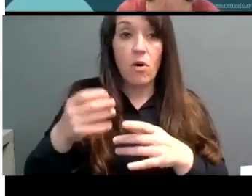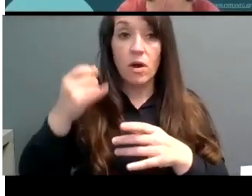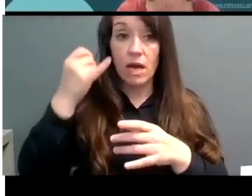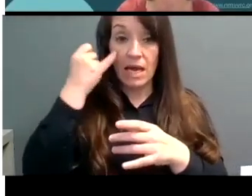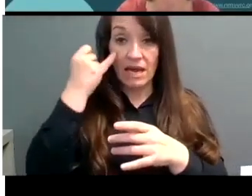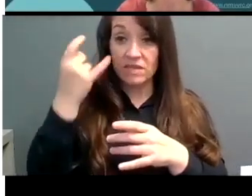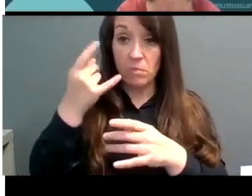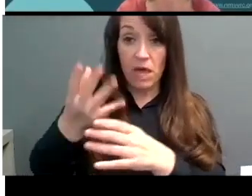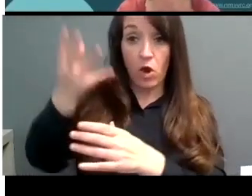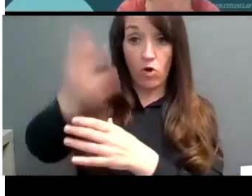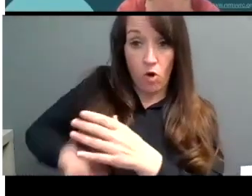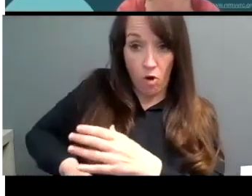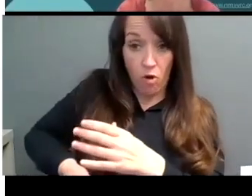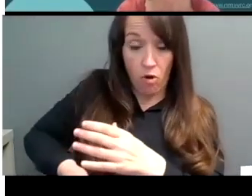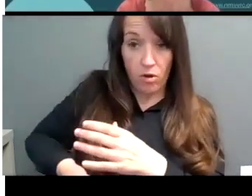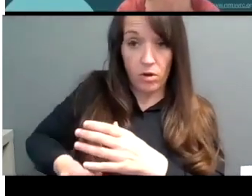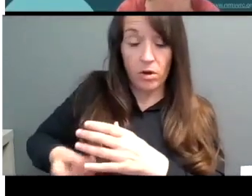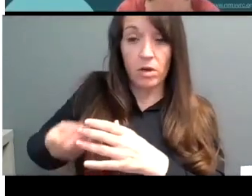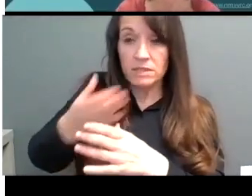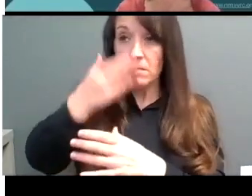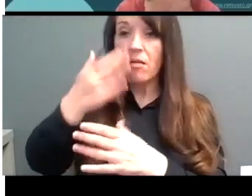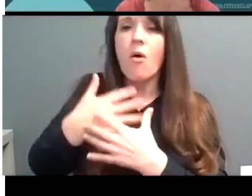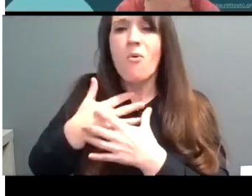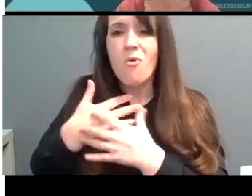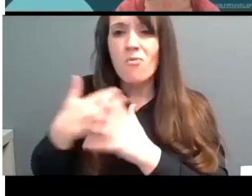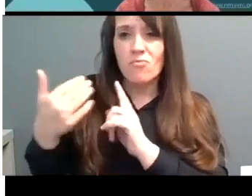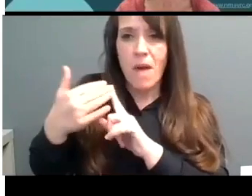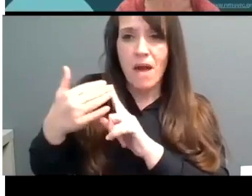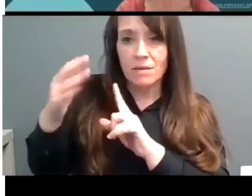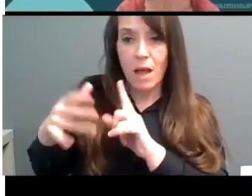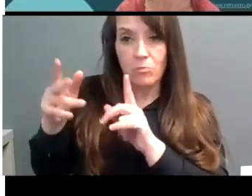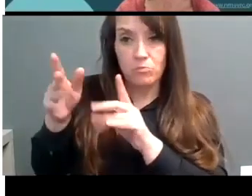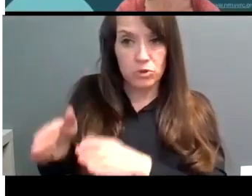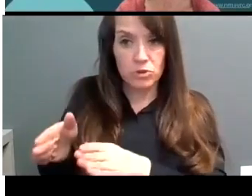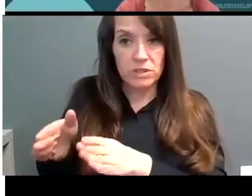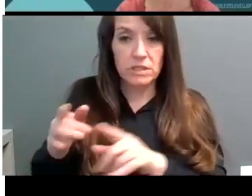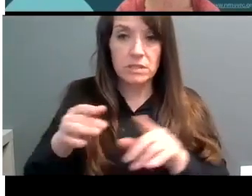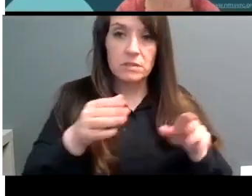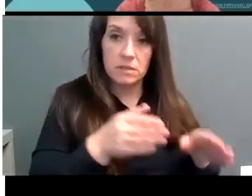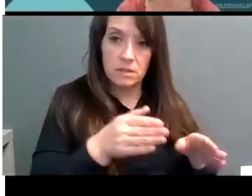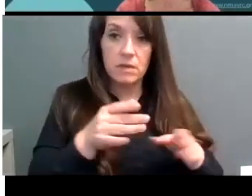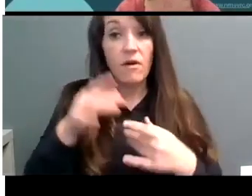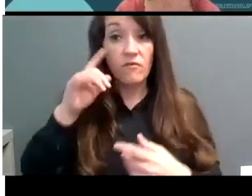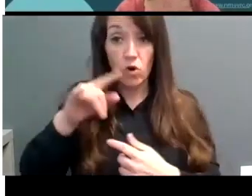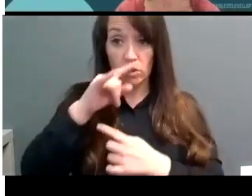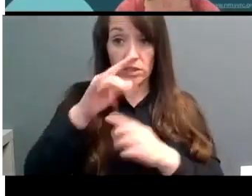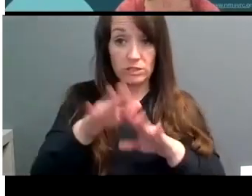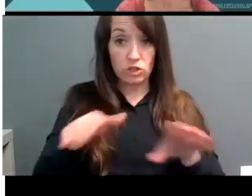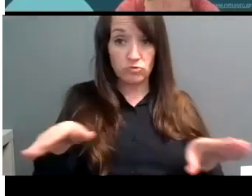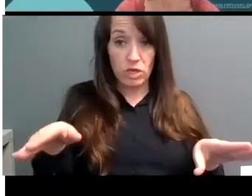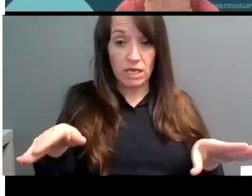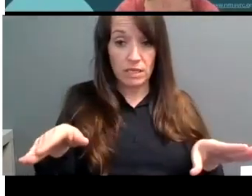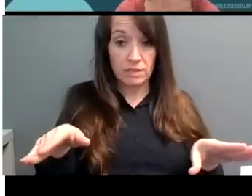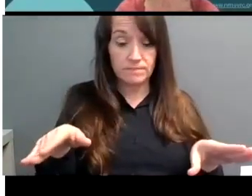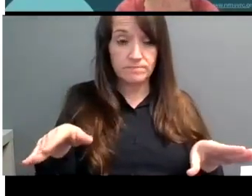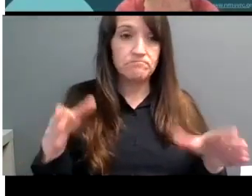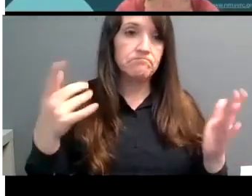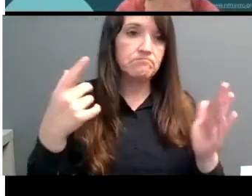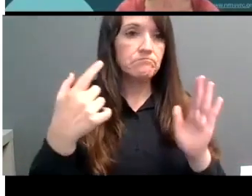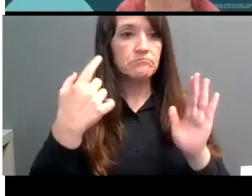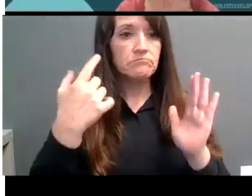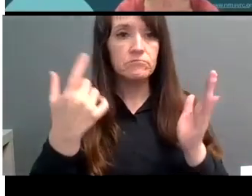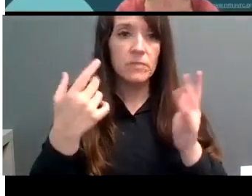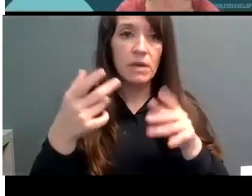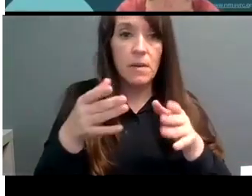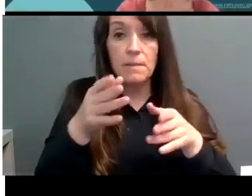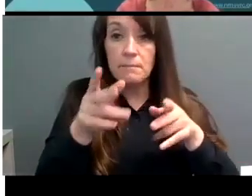was lost for that individual. When we're talking about kids, things like